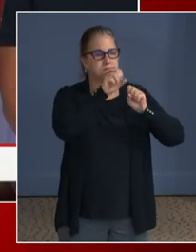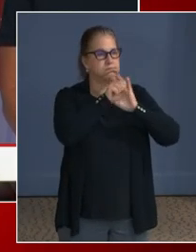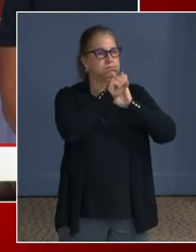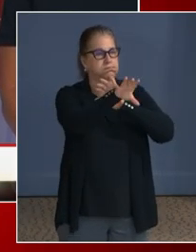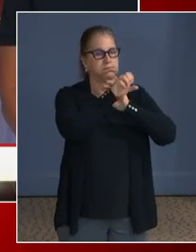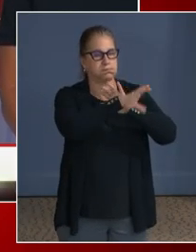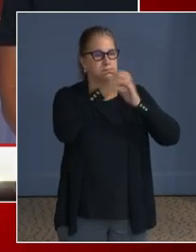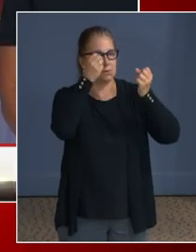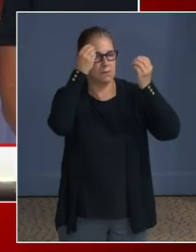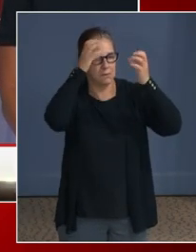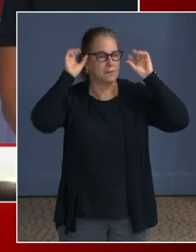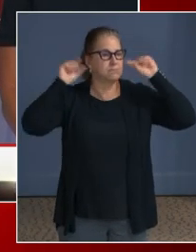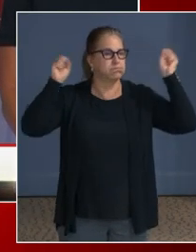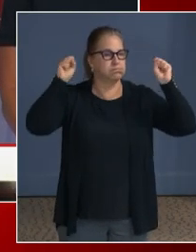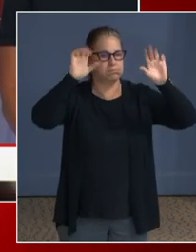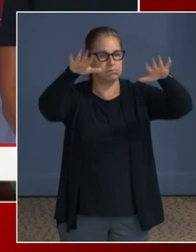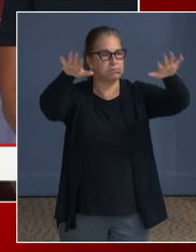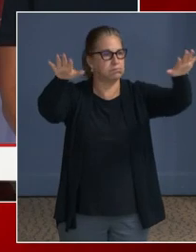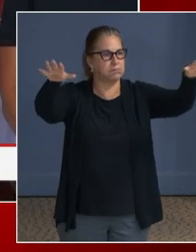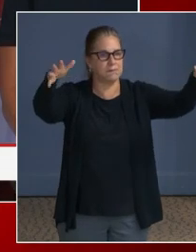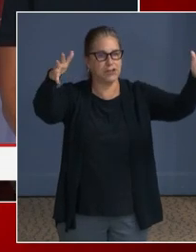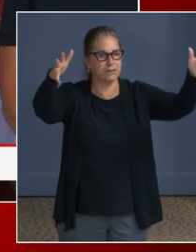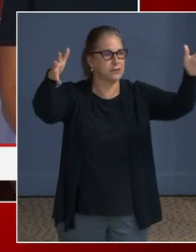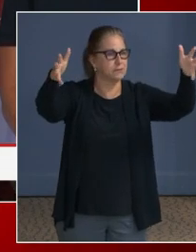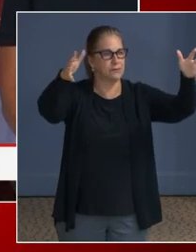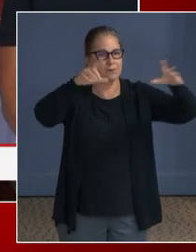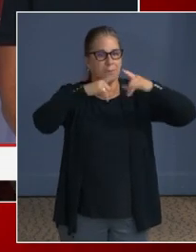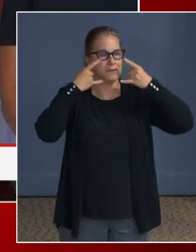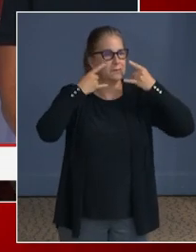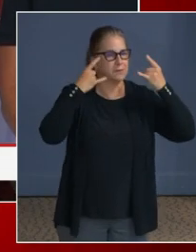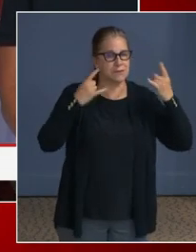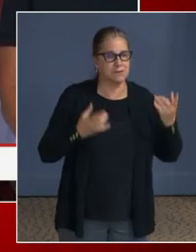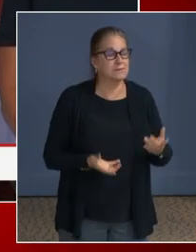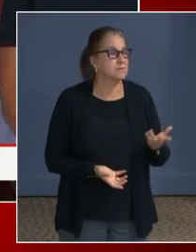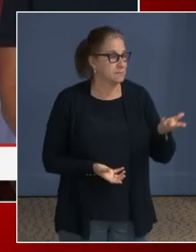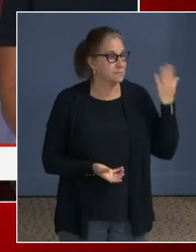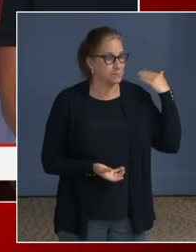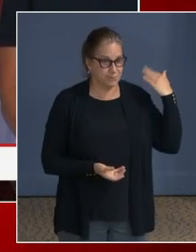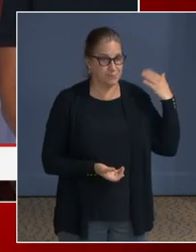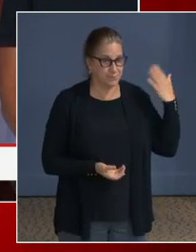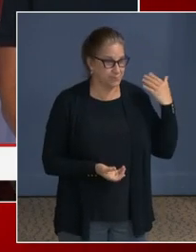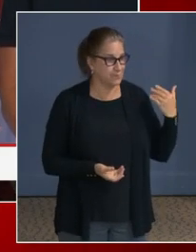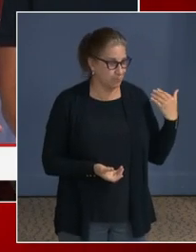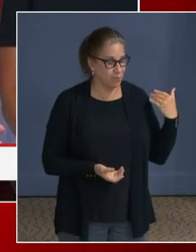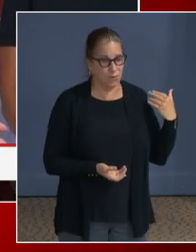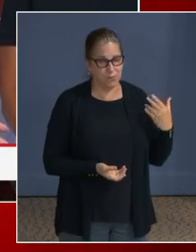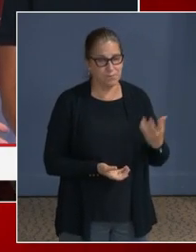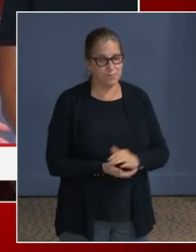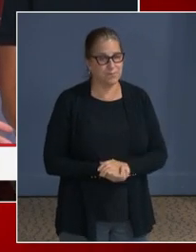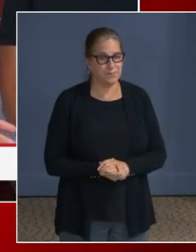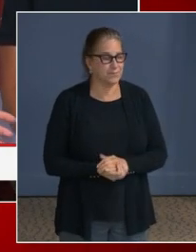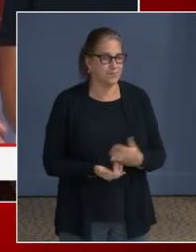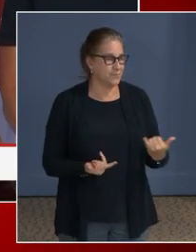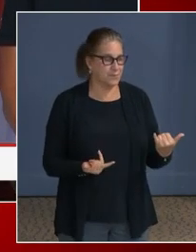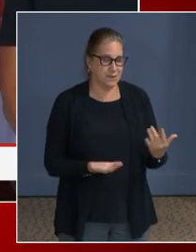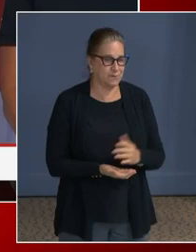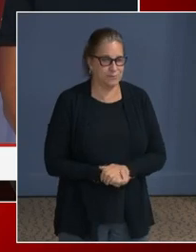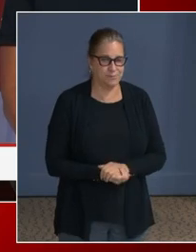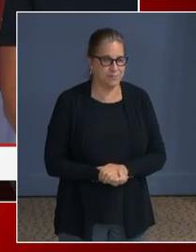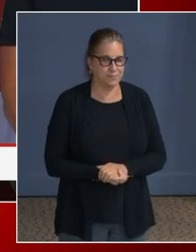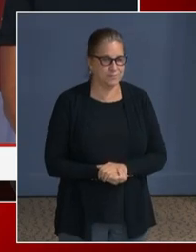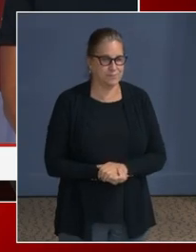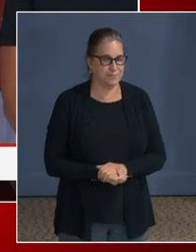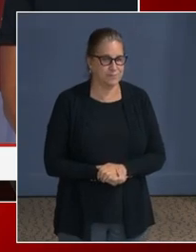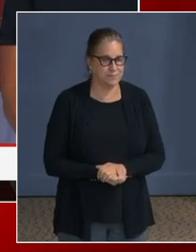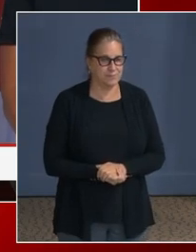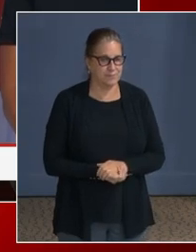worked early in that pandemic, is issuing that type of notice. But let's not act like we haven't spent the past